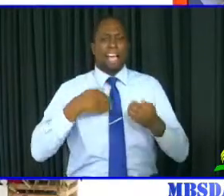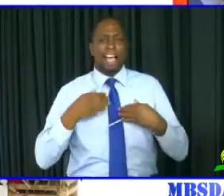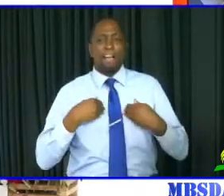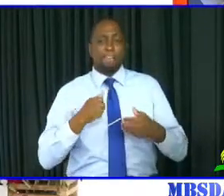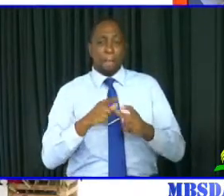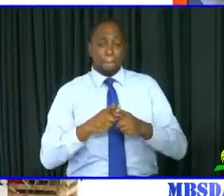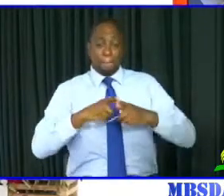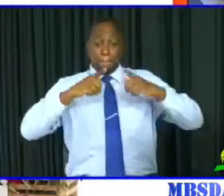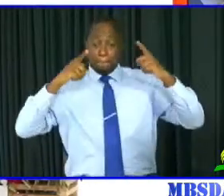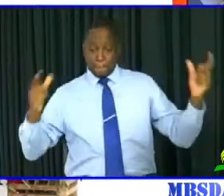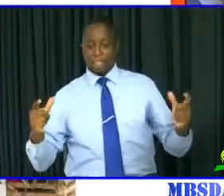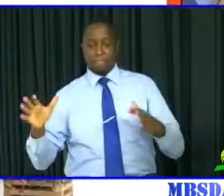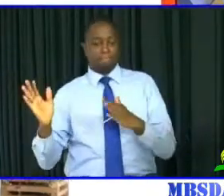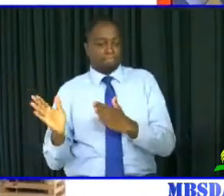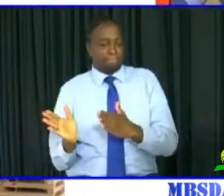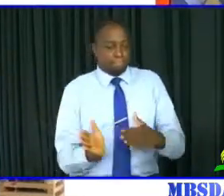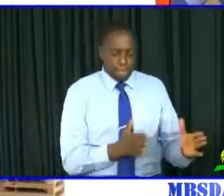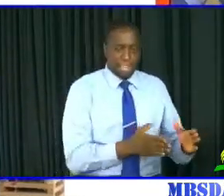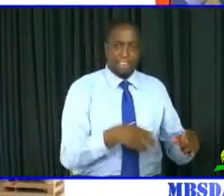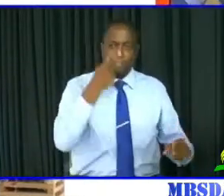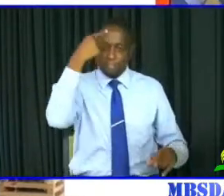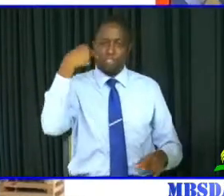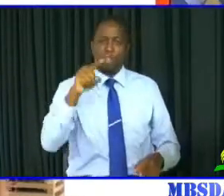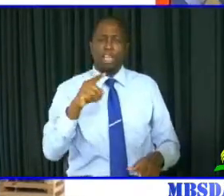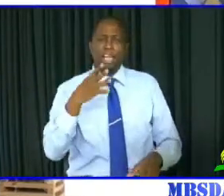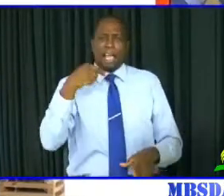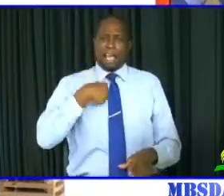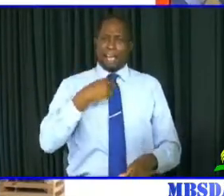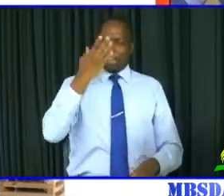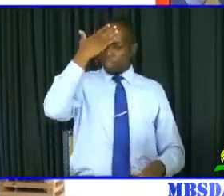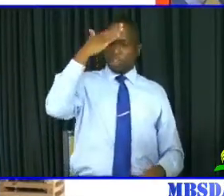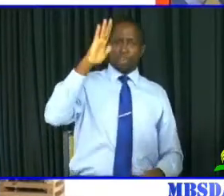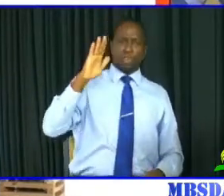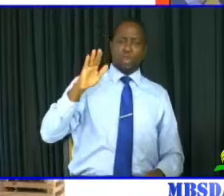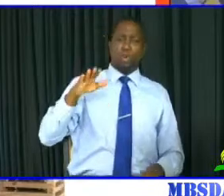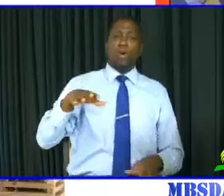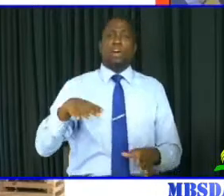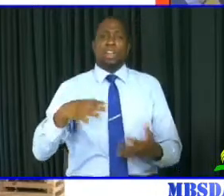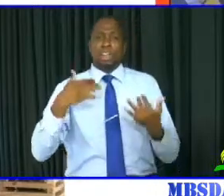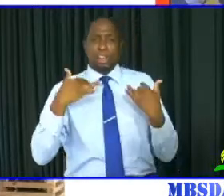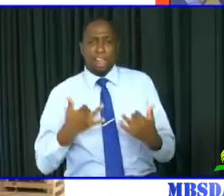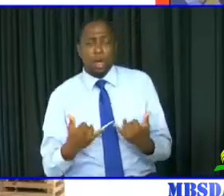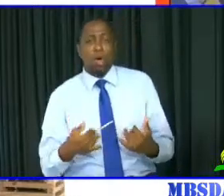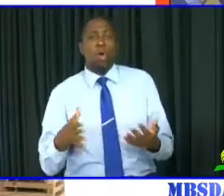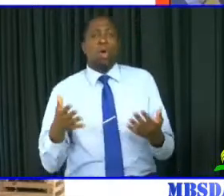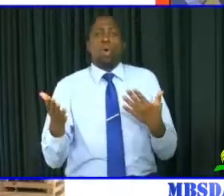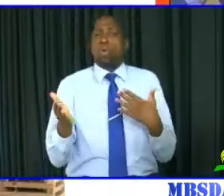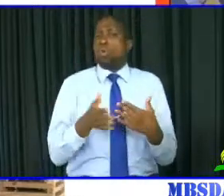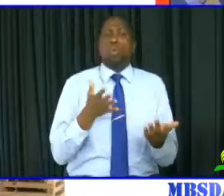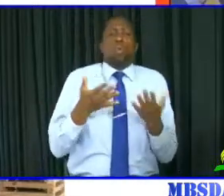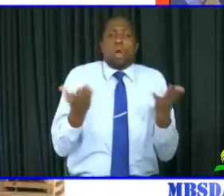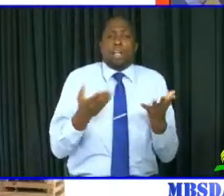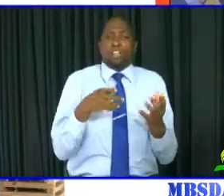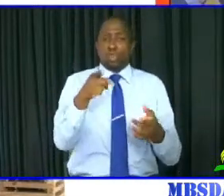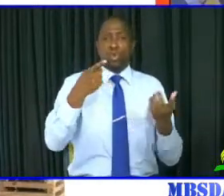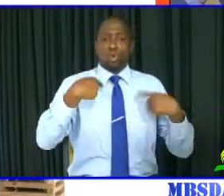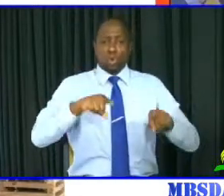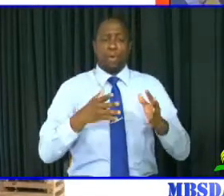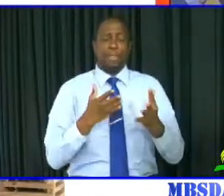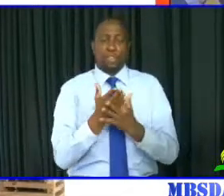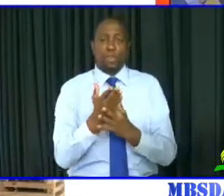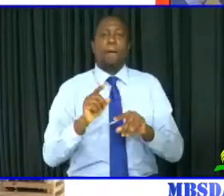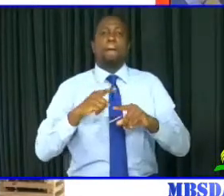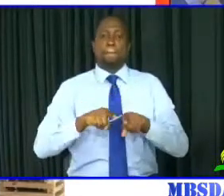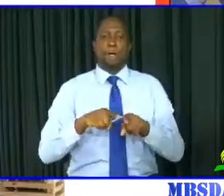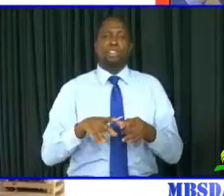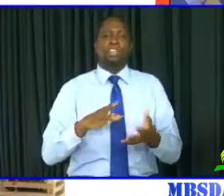I want to remind you that I don't know even now what you're going through, but for some reason,